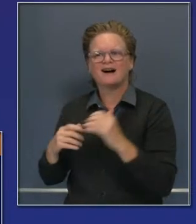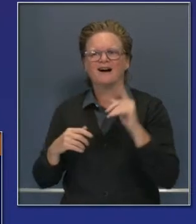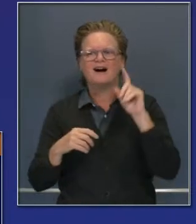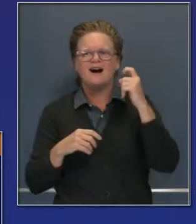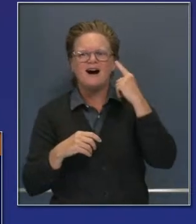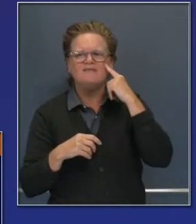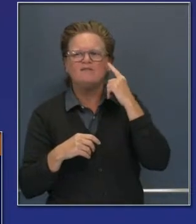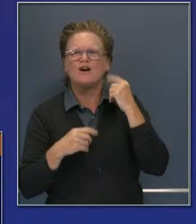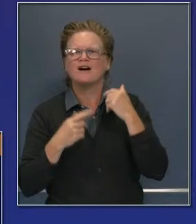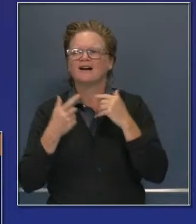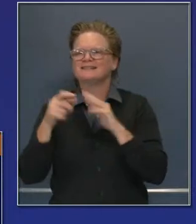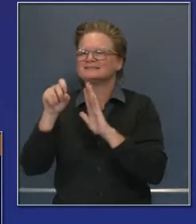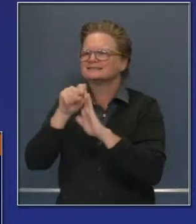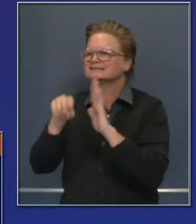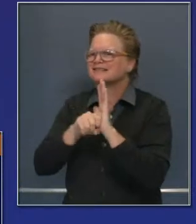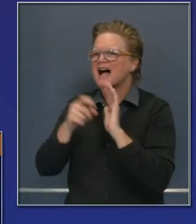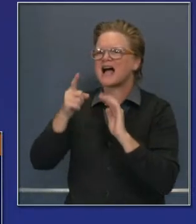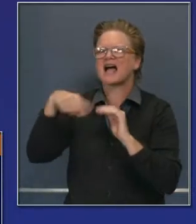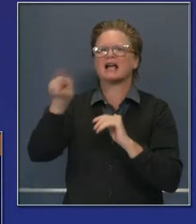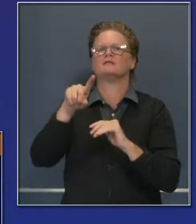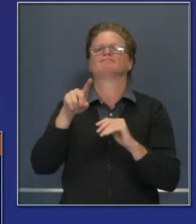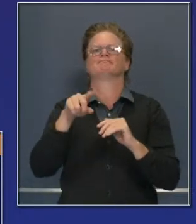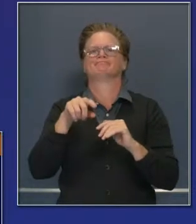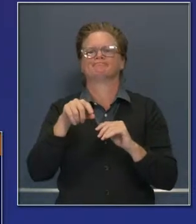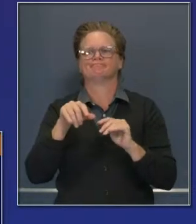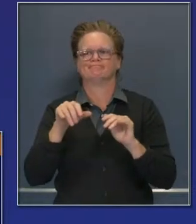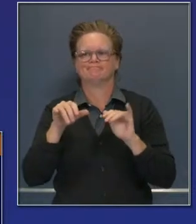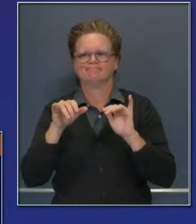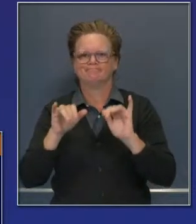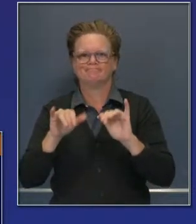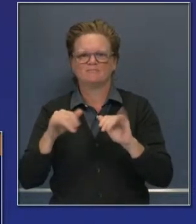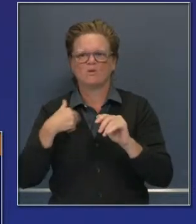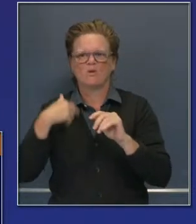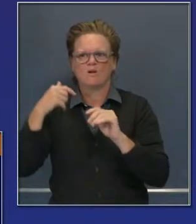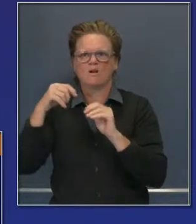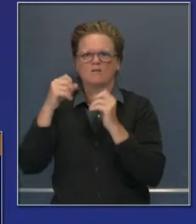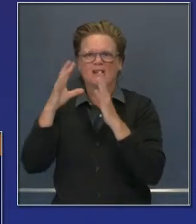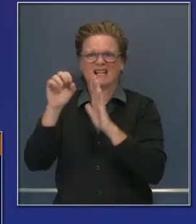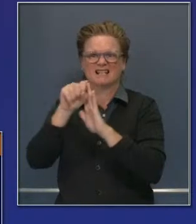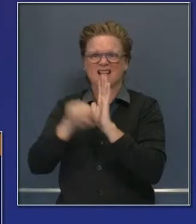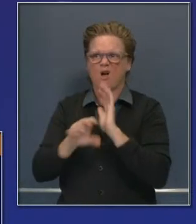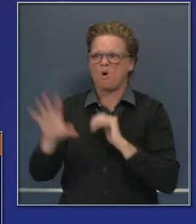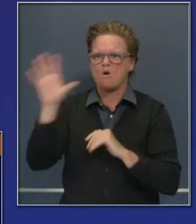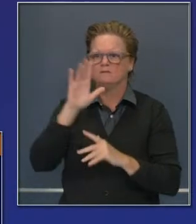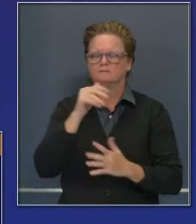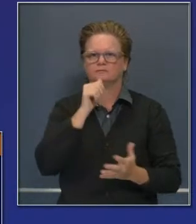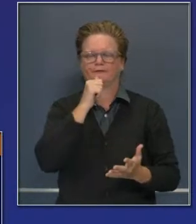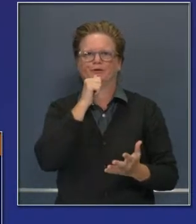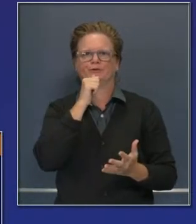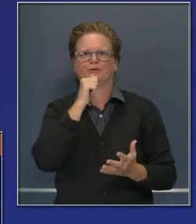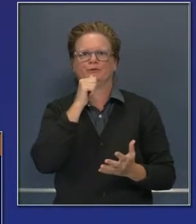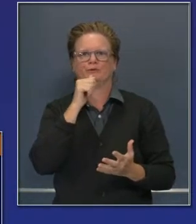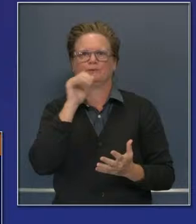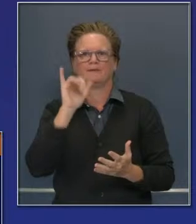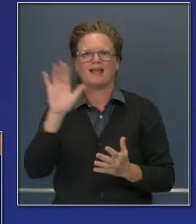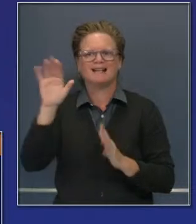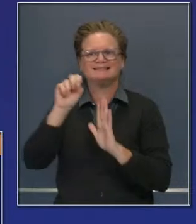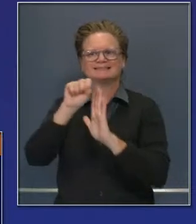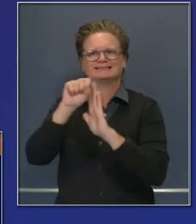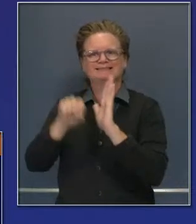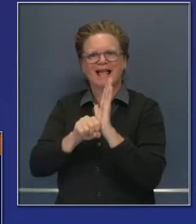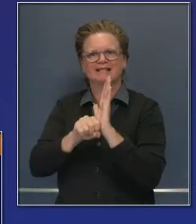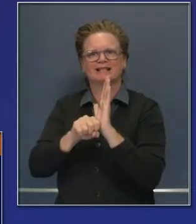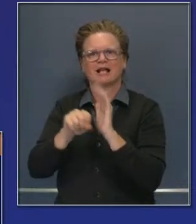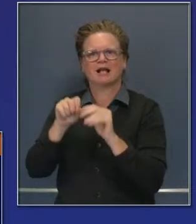facing in terms of this historic number of cases that we have to adjudicate. And I say adjudicate because we're